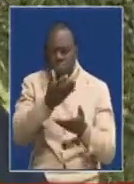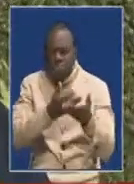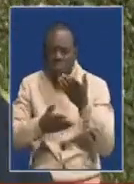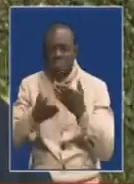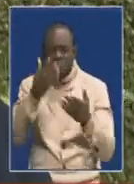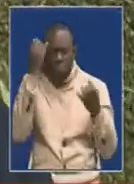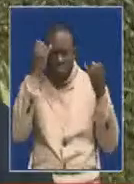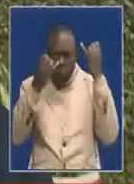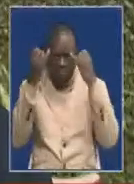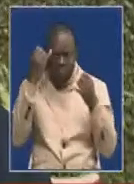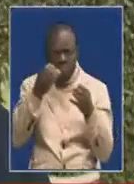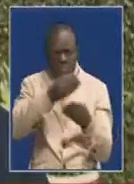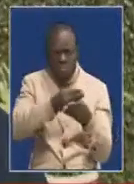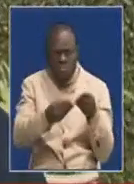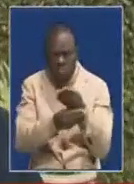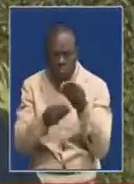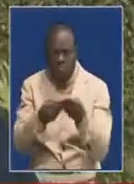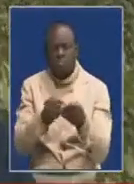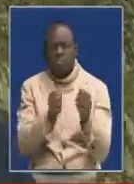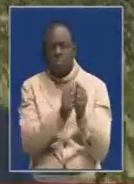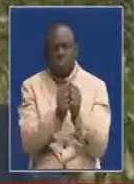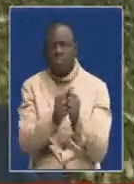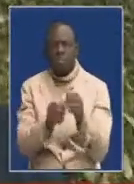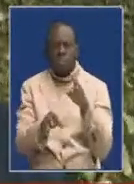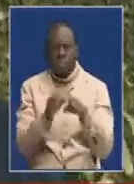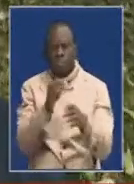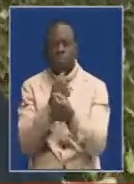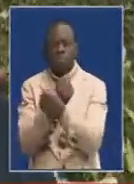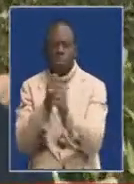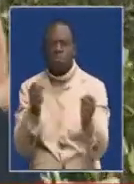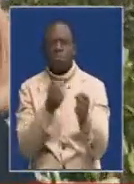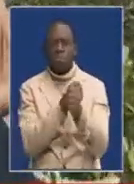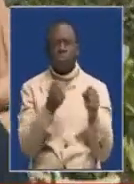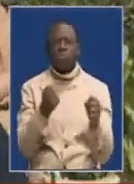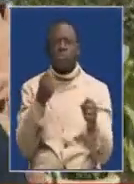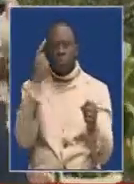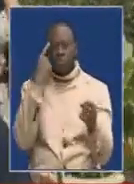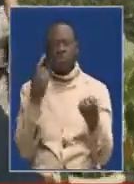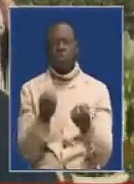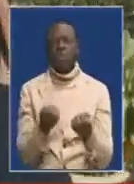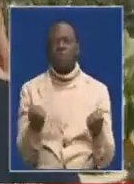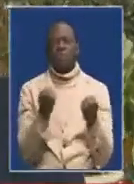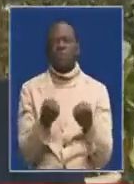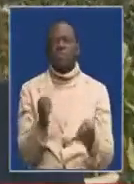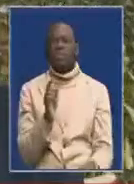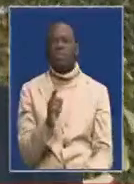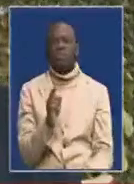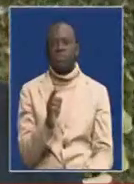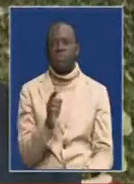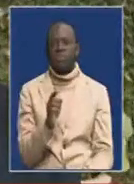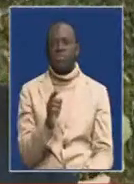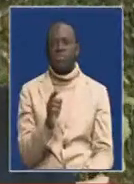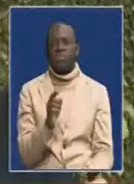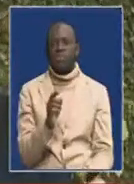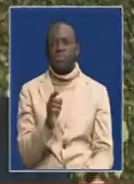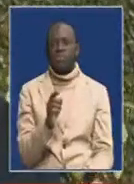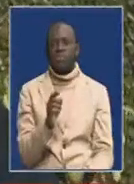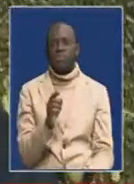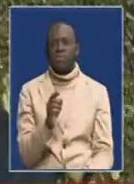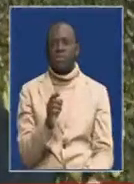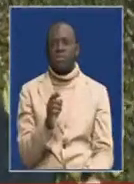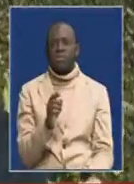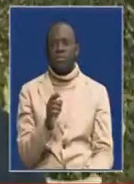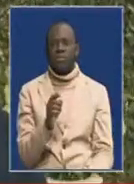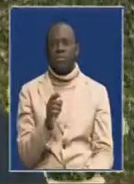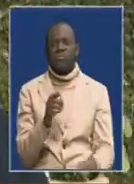solutions, innovative solutions, that is. And with that, or with such an approach, we are able to